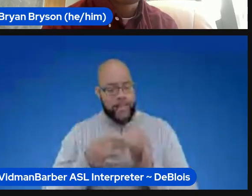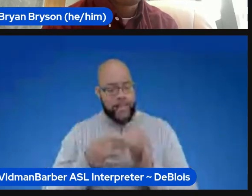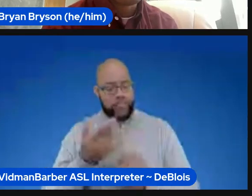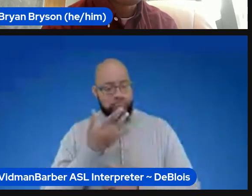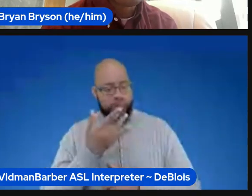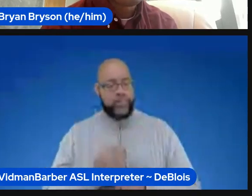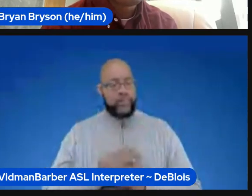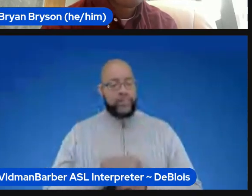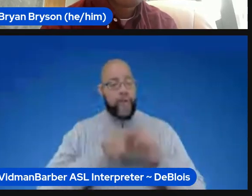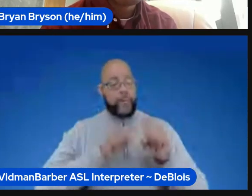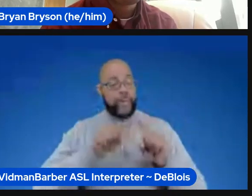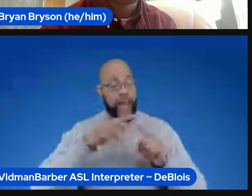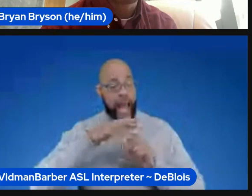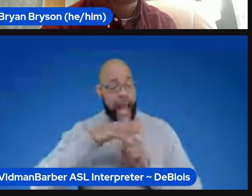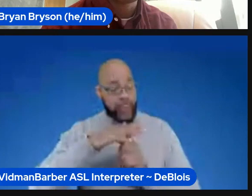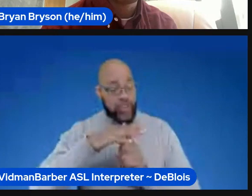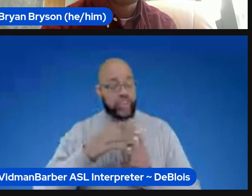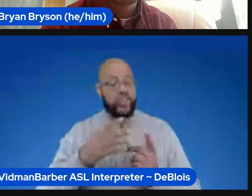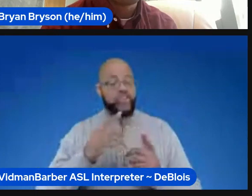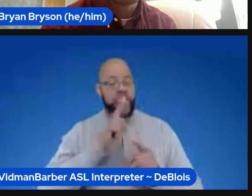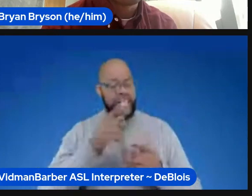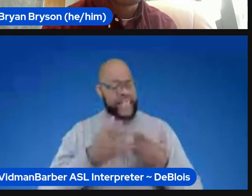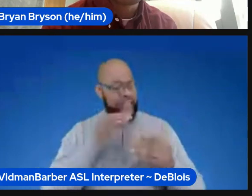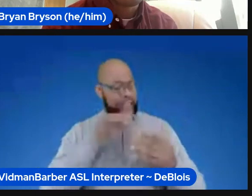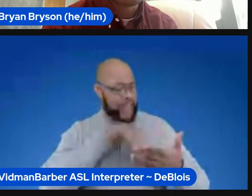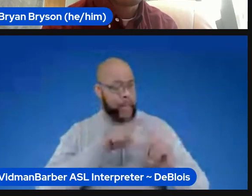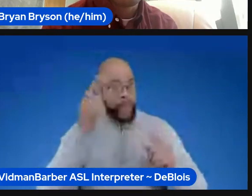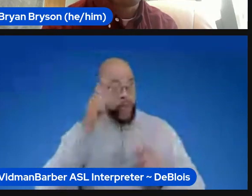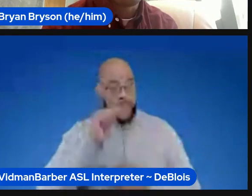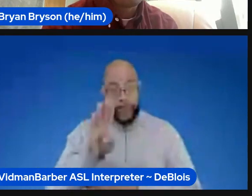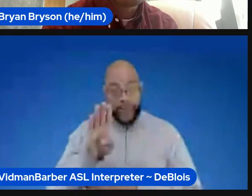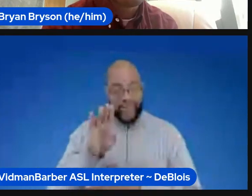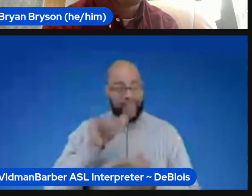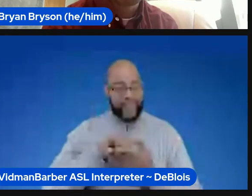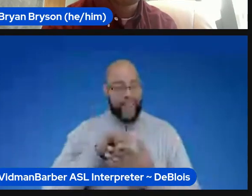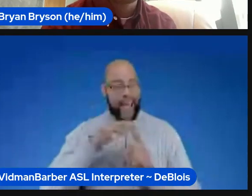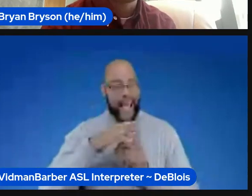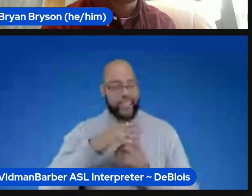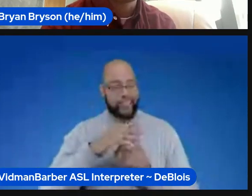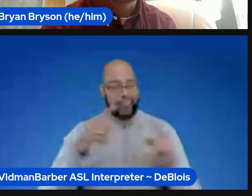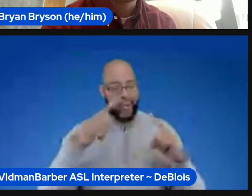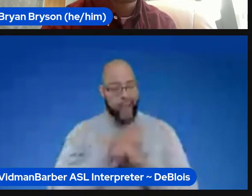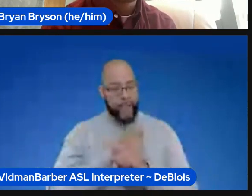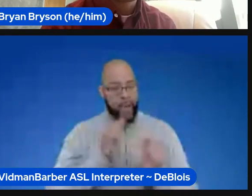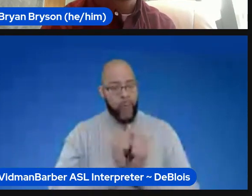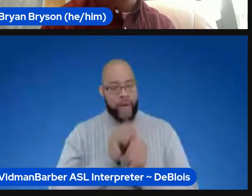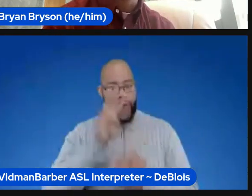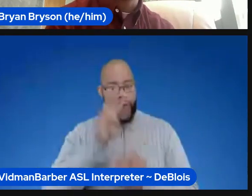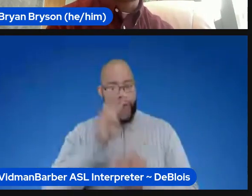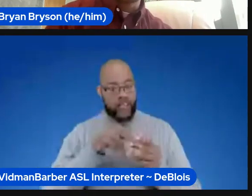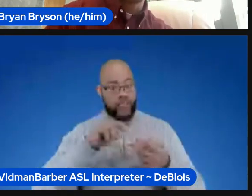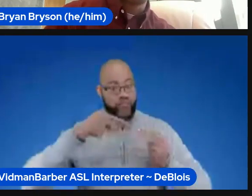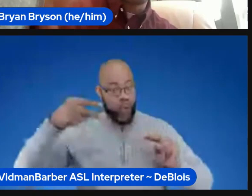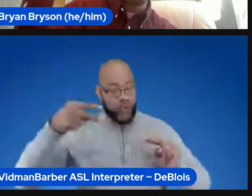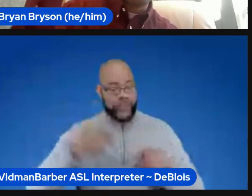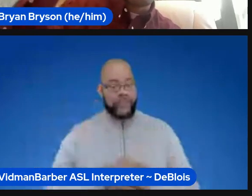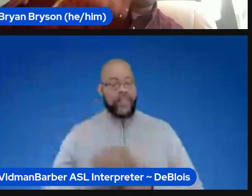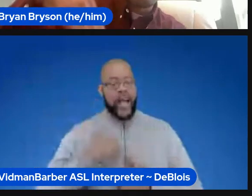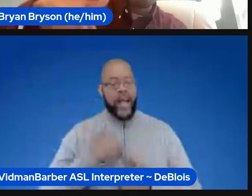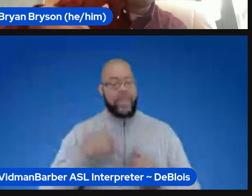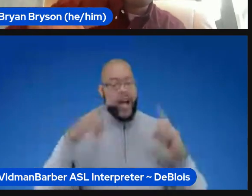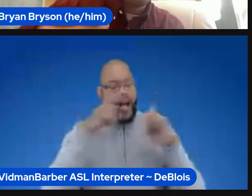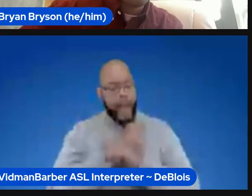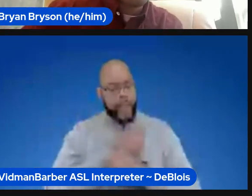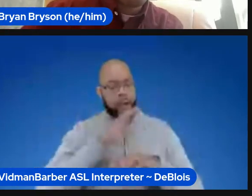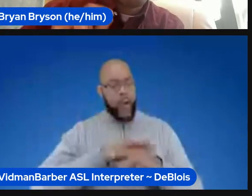this is easily studied, but for TB that is antigenically complex with 4,000 proteins, we've got complexity on complexity